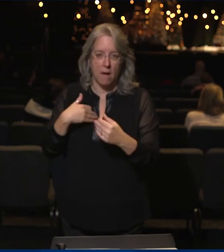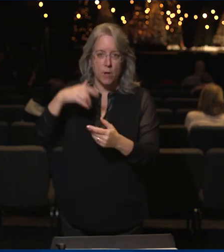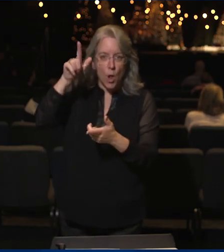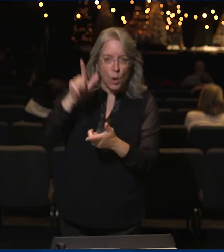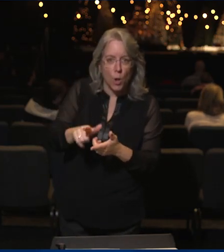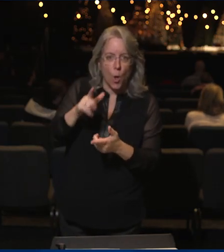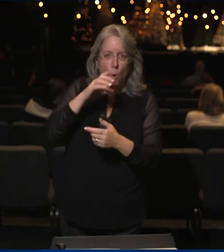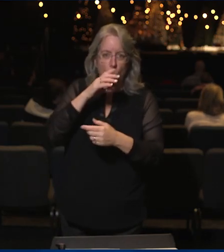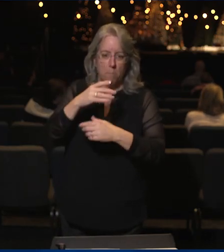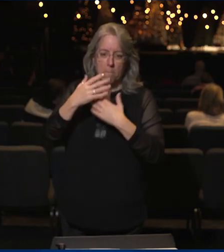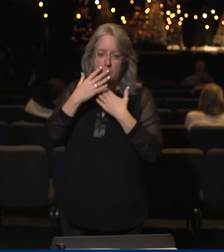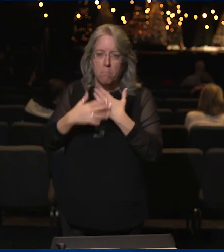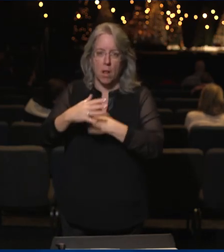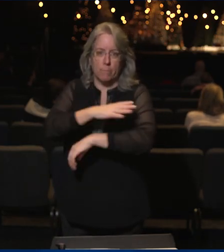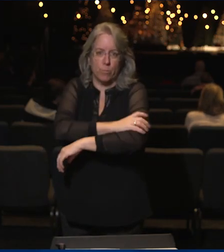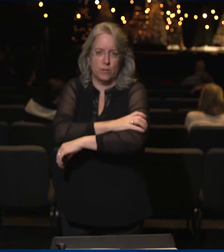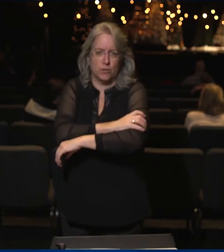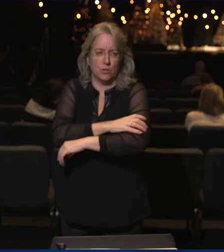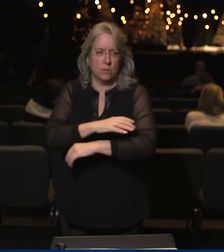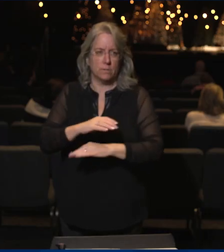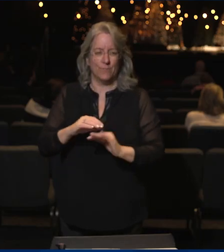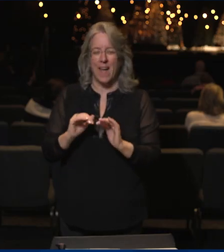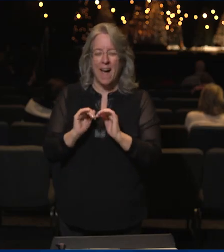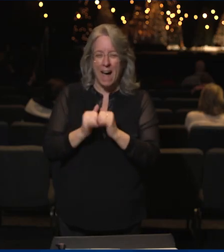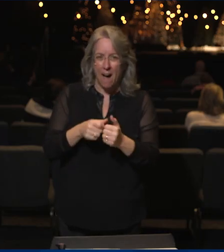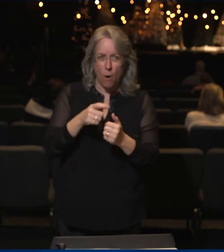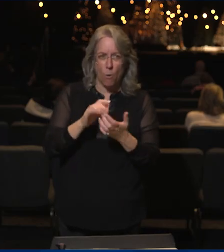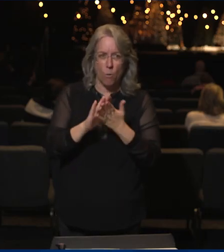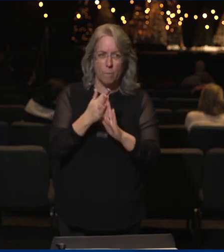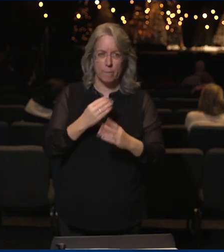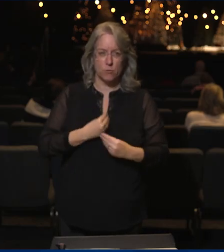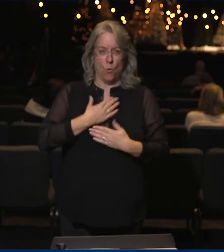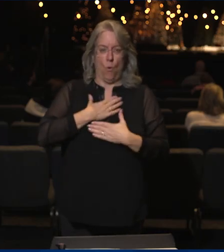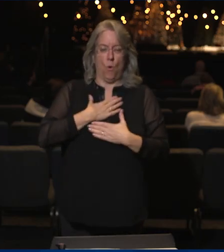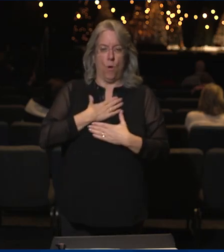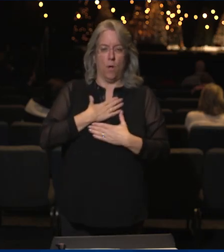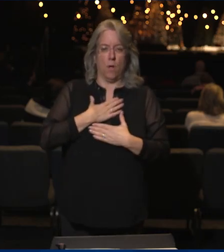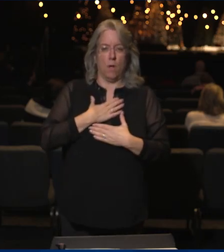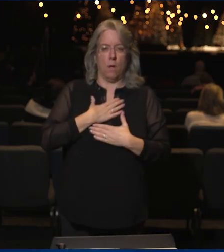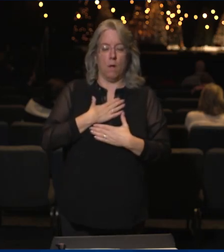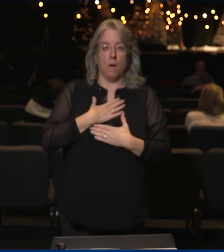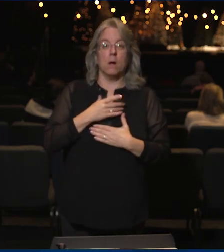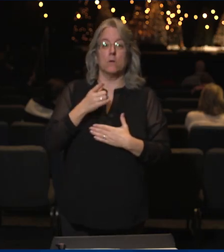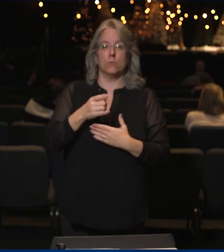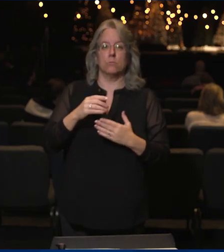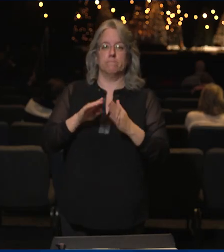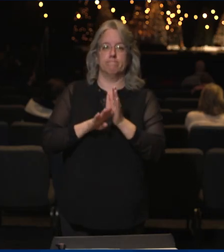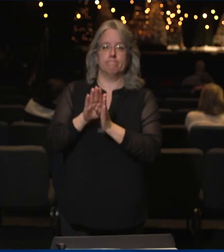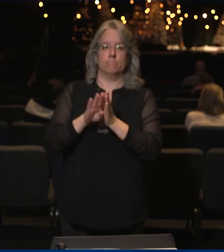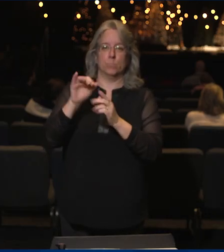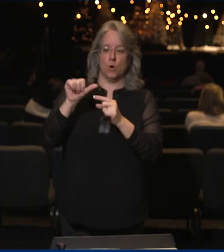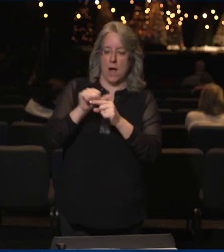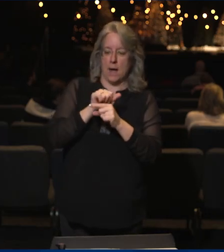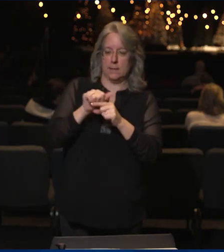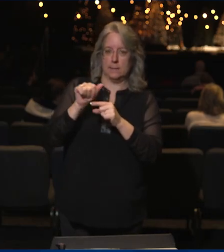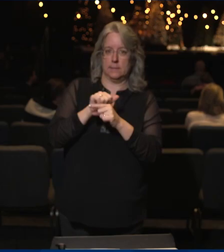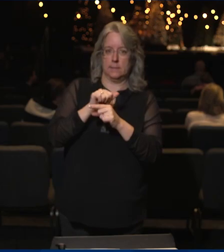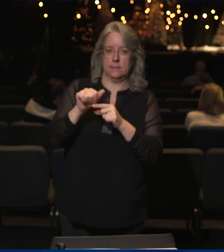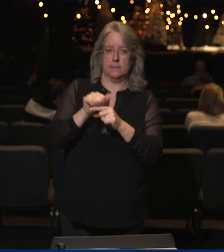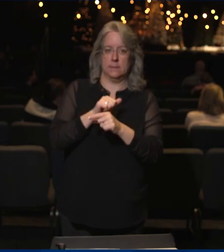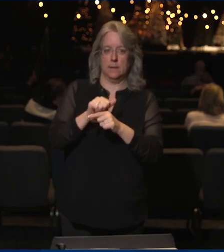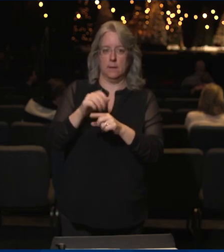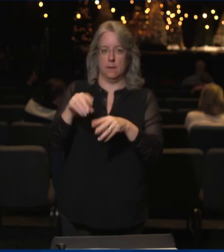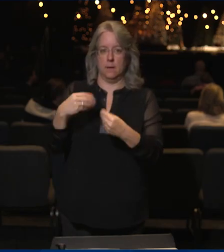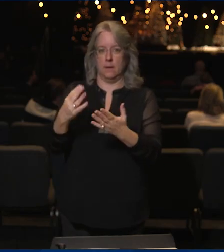become joyful is you develop practices that create moments of gratitude. And those moments